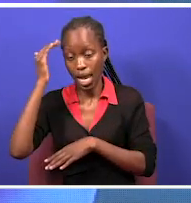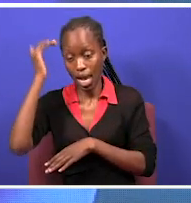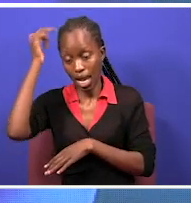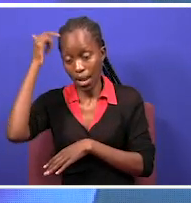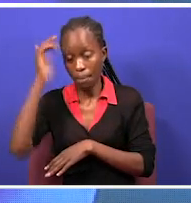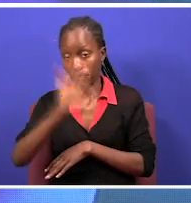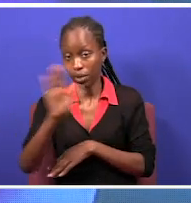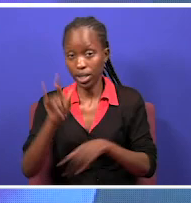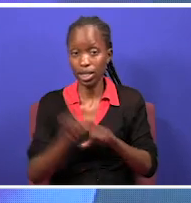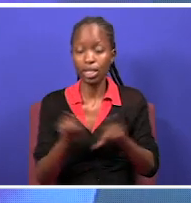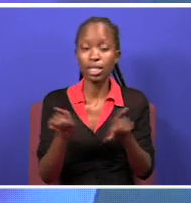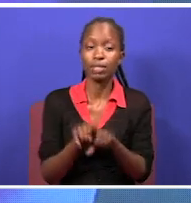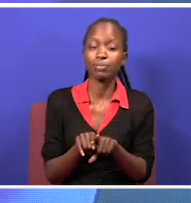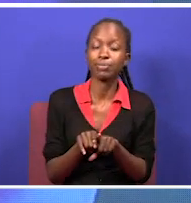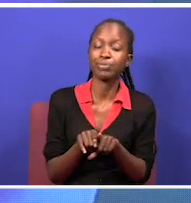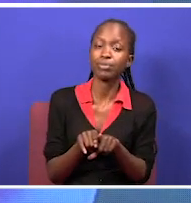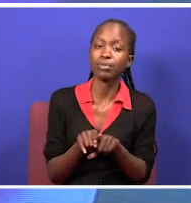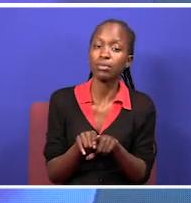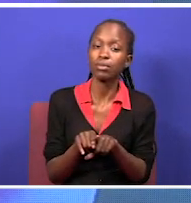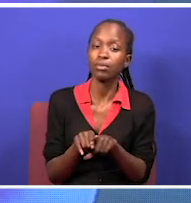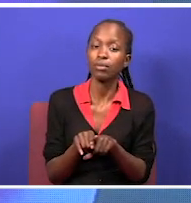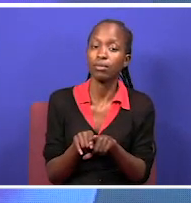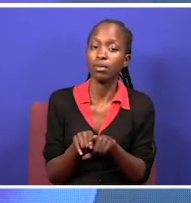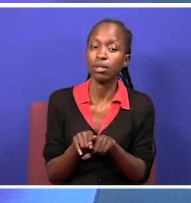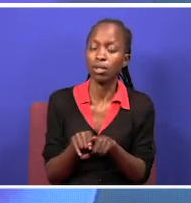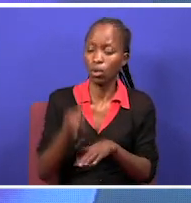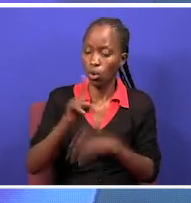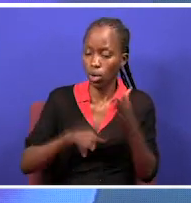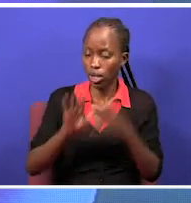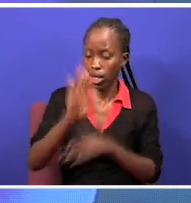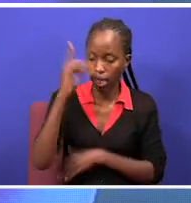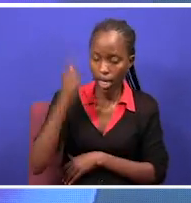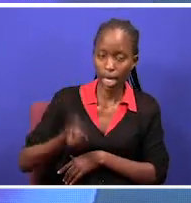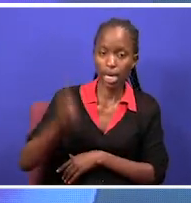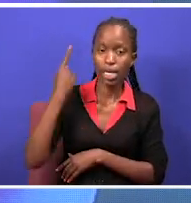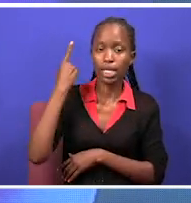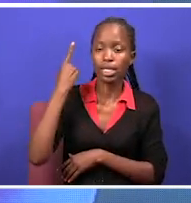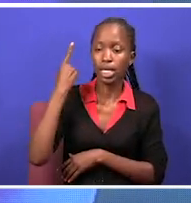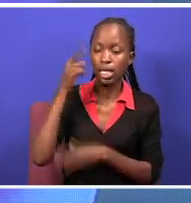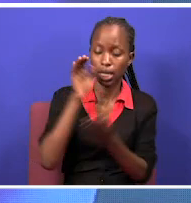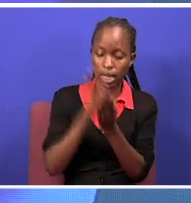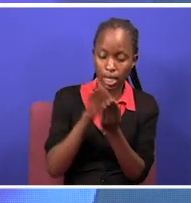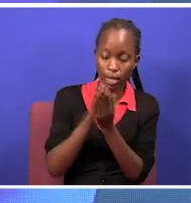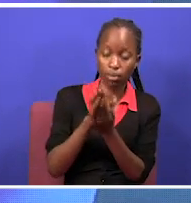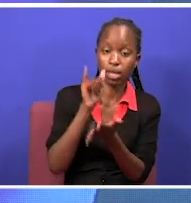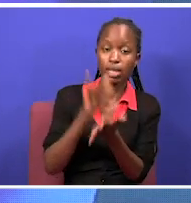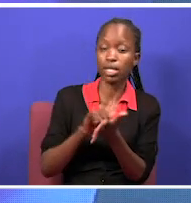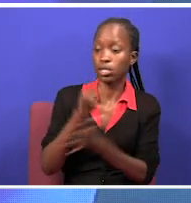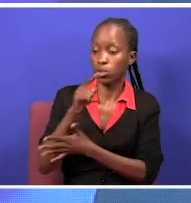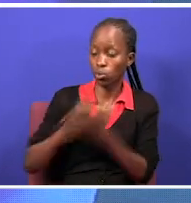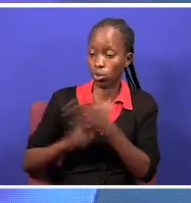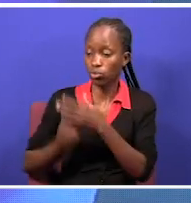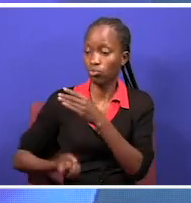And the ones that they perceive and understand, they keep. And that's what forms